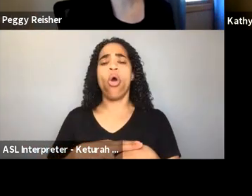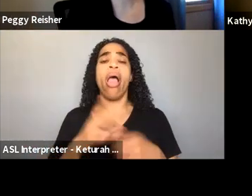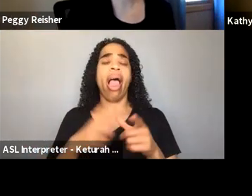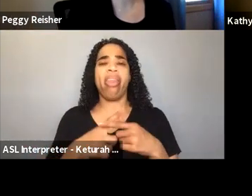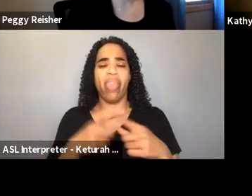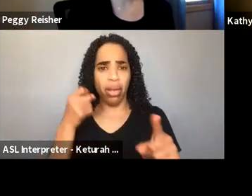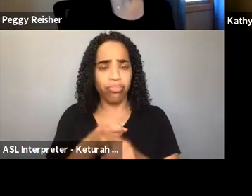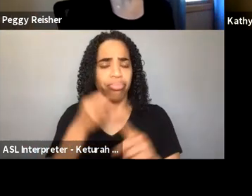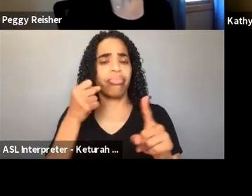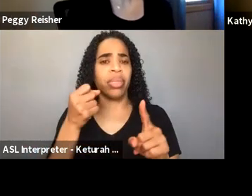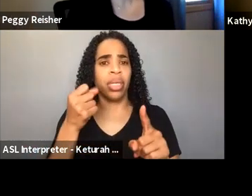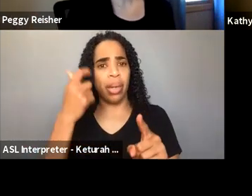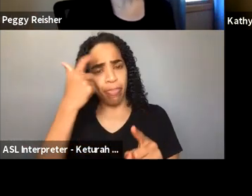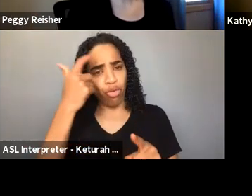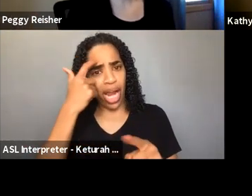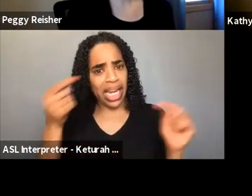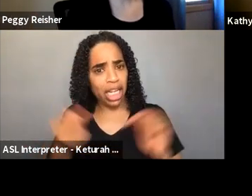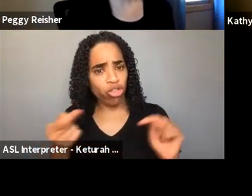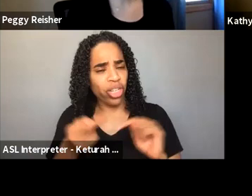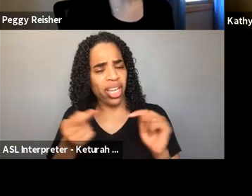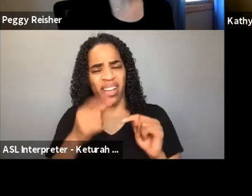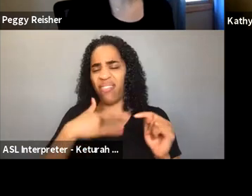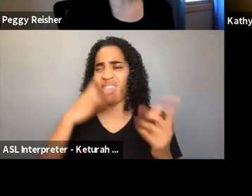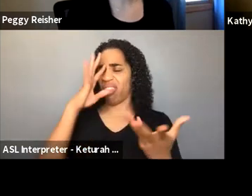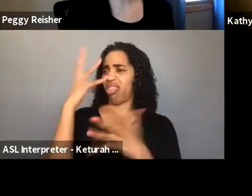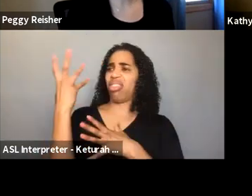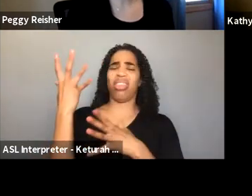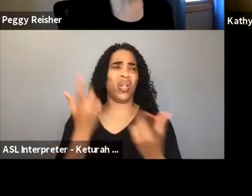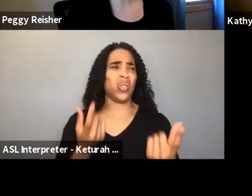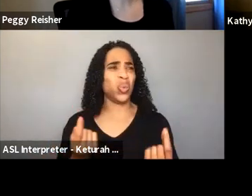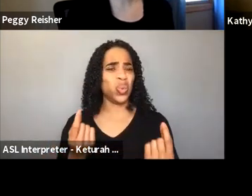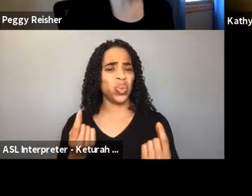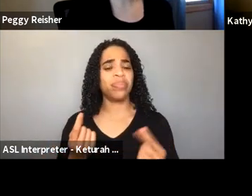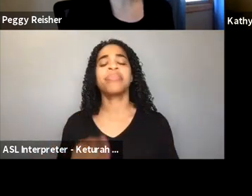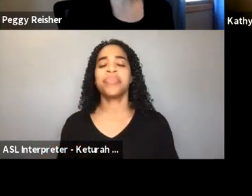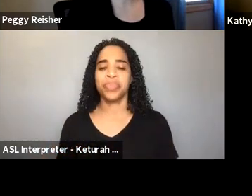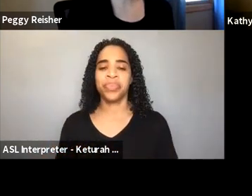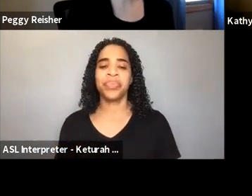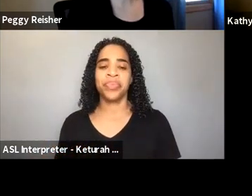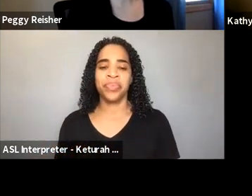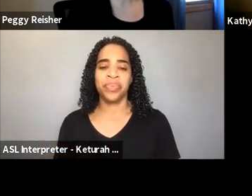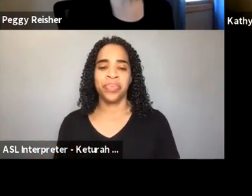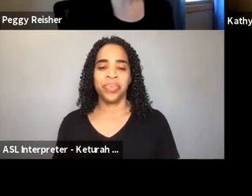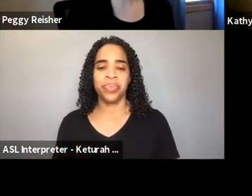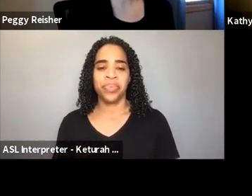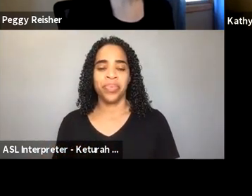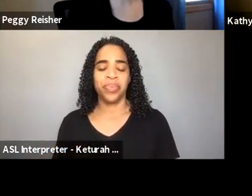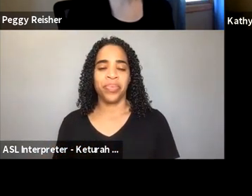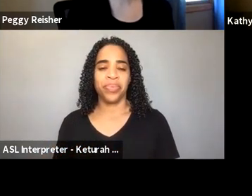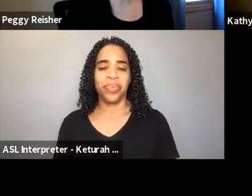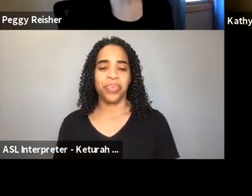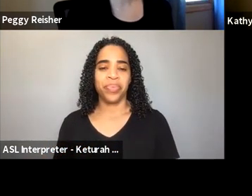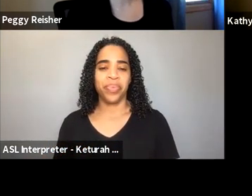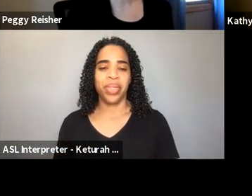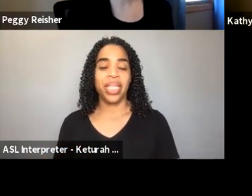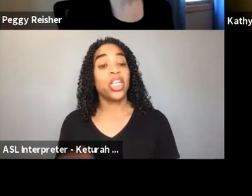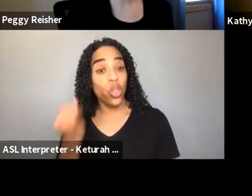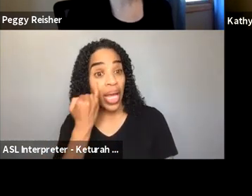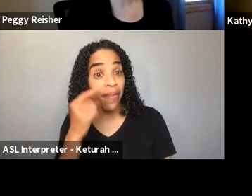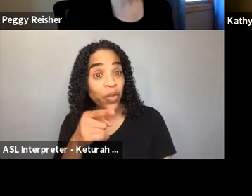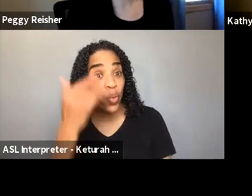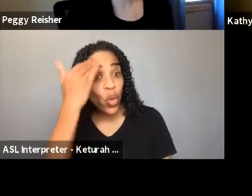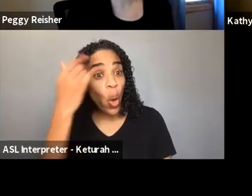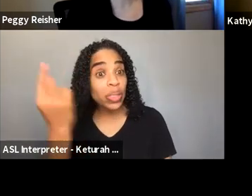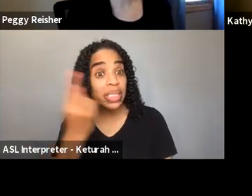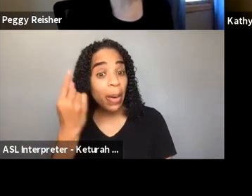it kind of throws you off. So our fame to the name is just like, if you know of somebody who's had a